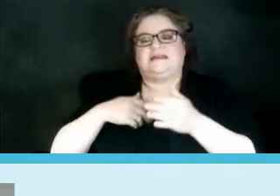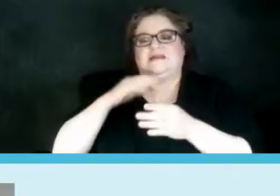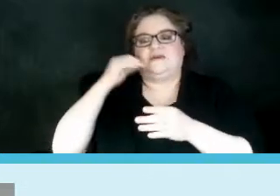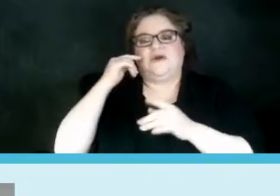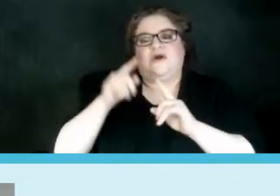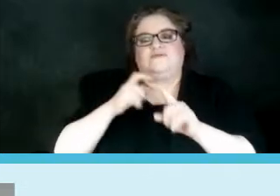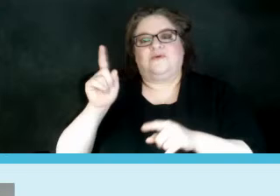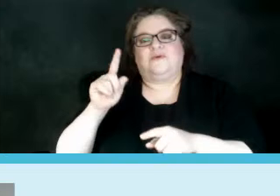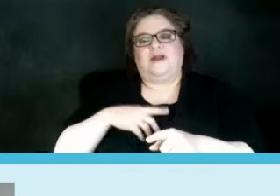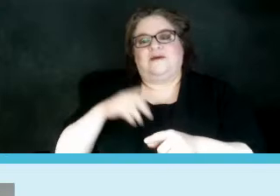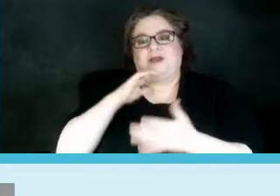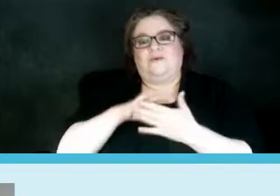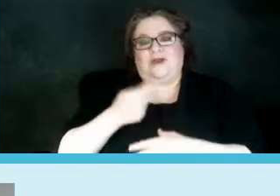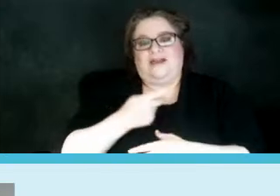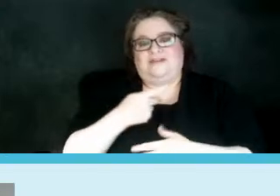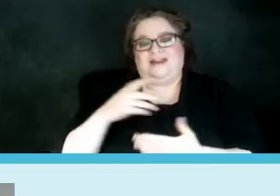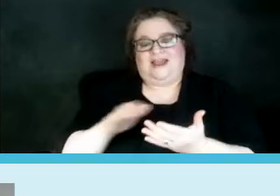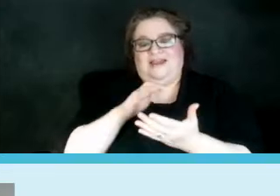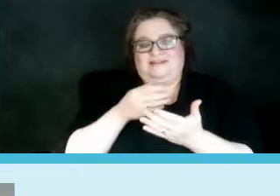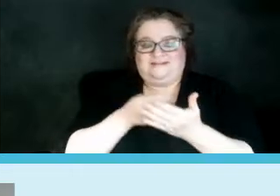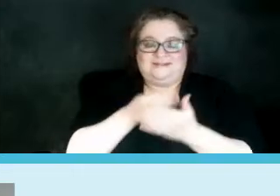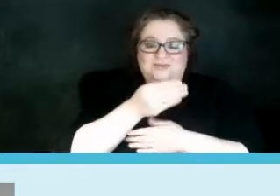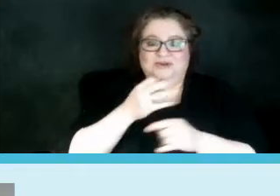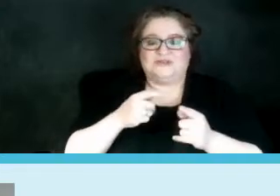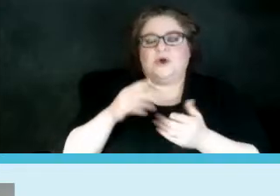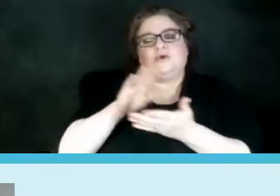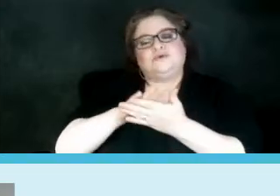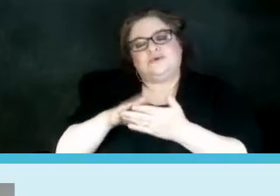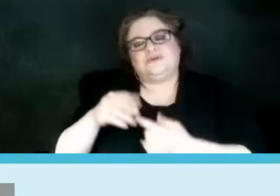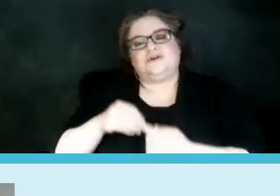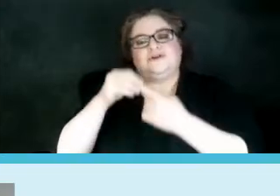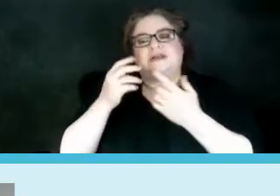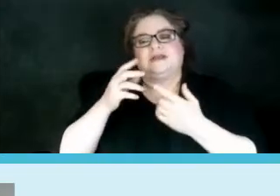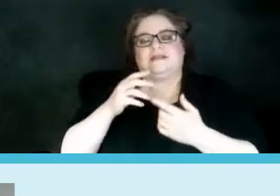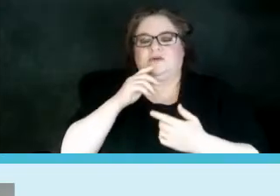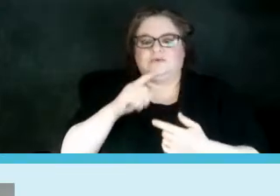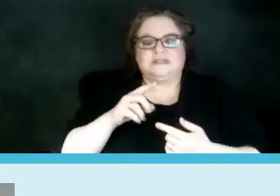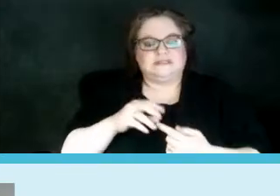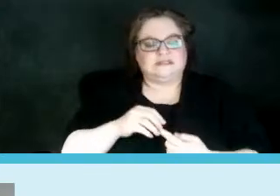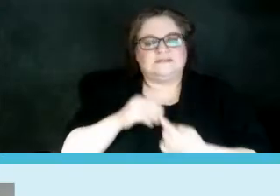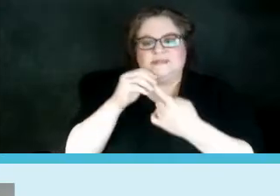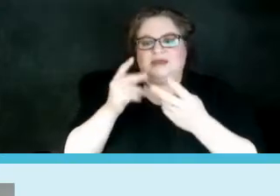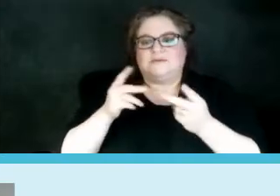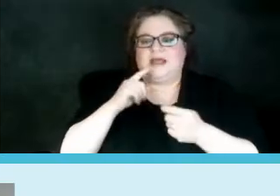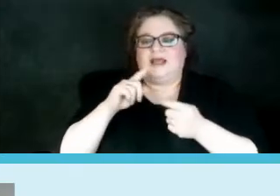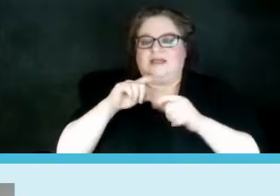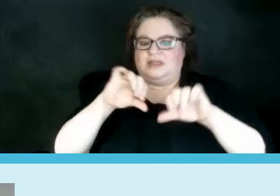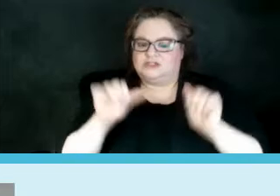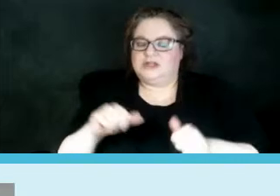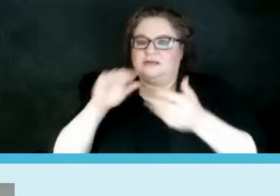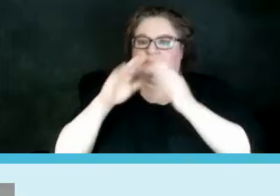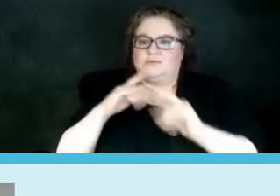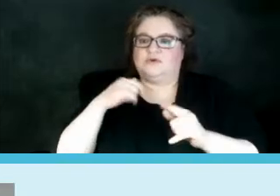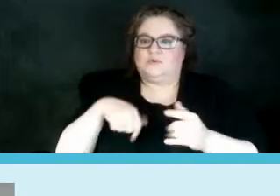purchased. So for me, schools are unique. They're special places and they really help shape communities. They're where